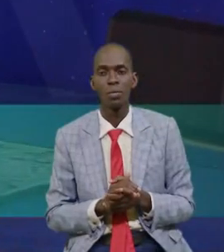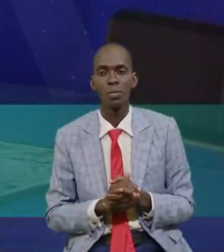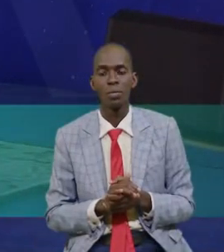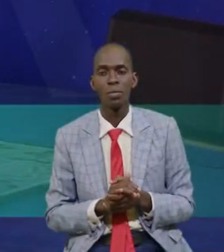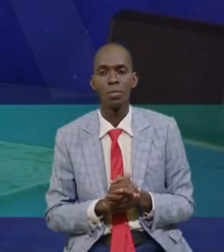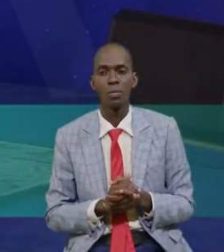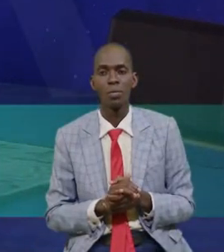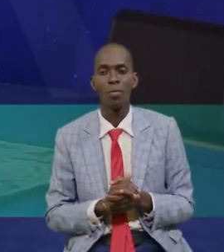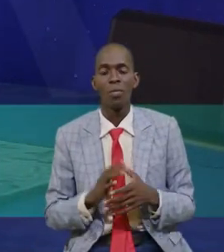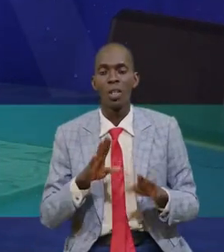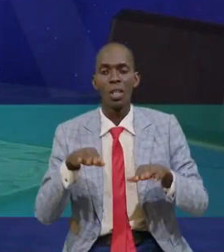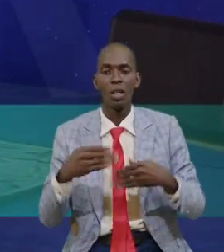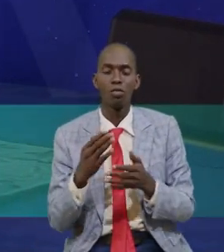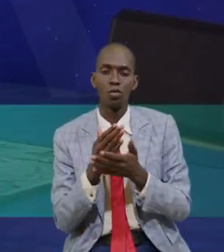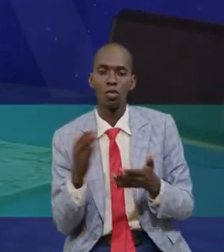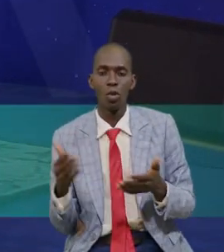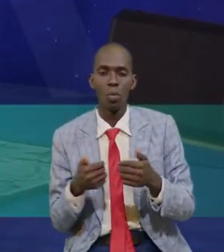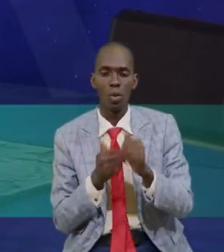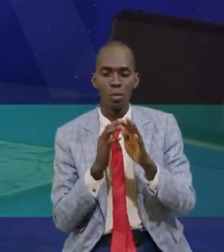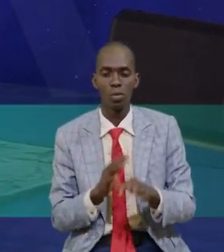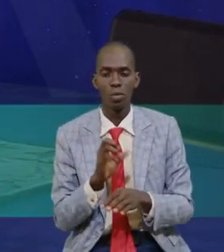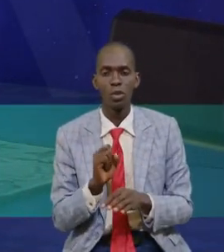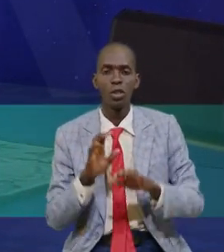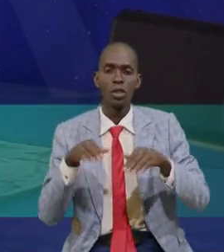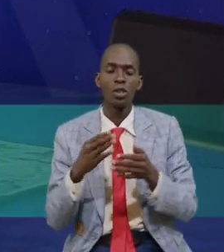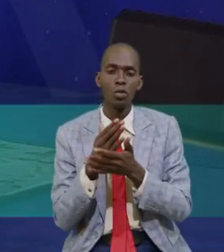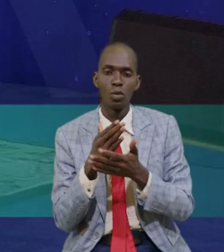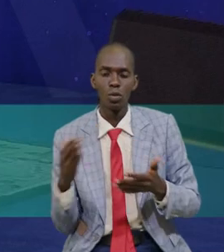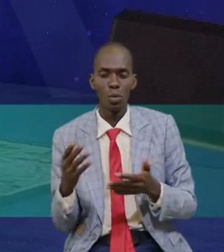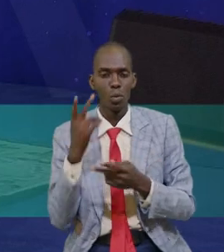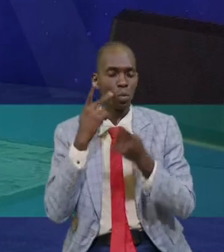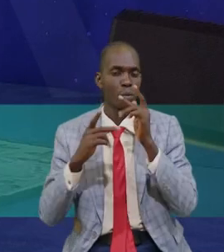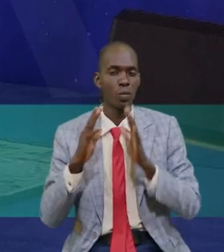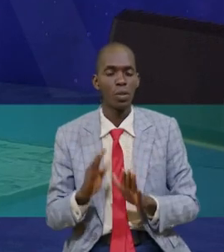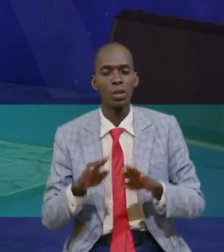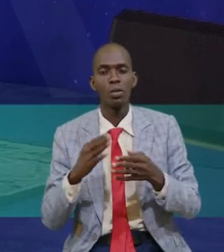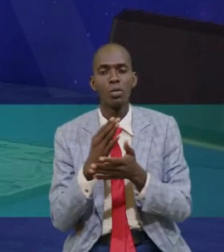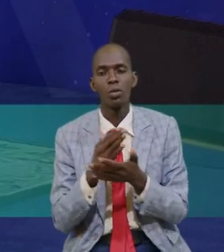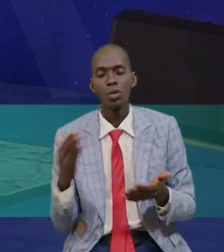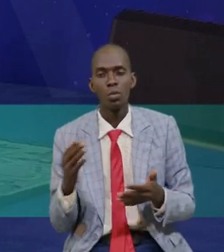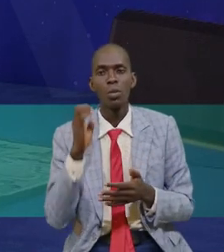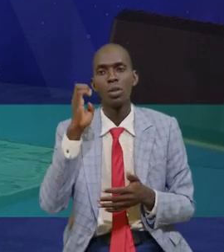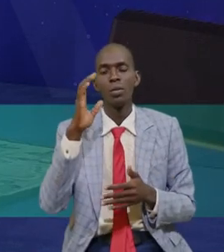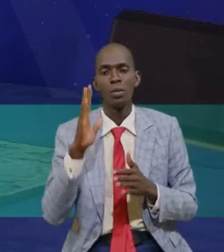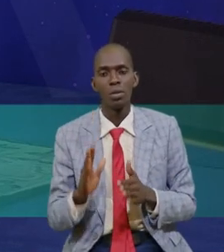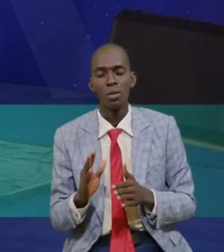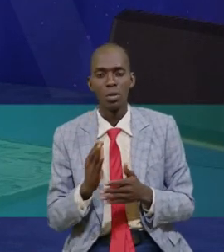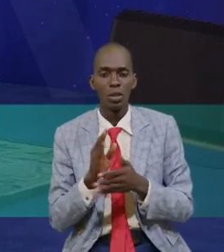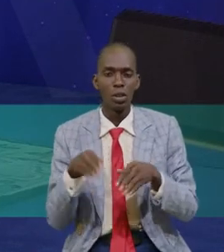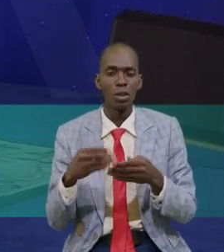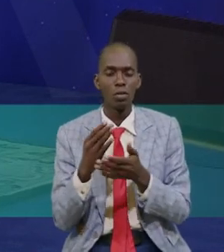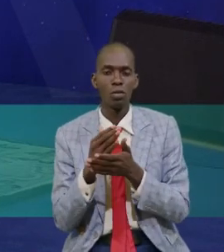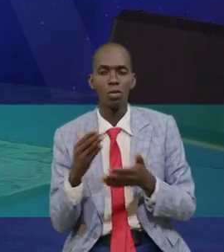some apostles, and he gave some prophets, and he gave some evangelists, and he gave